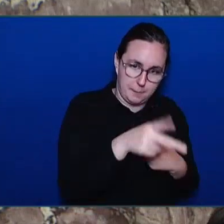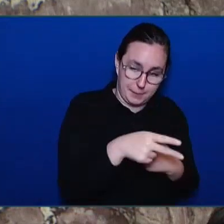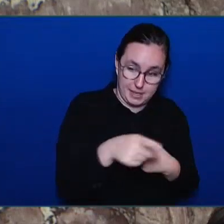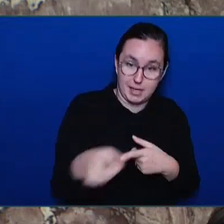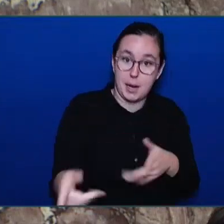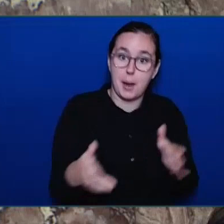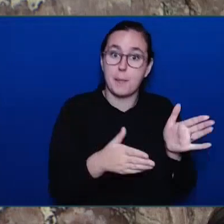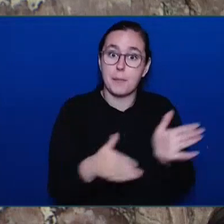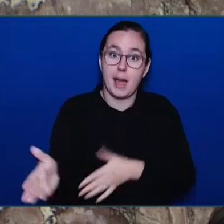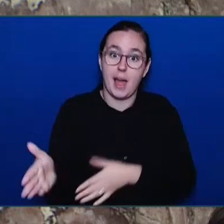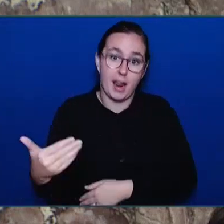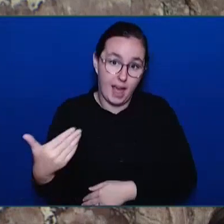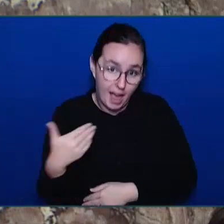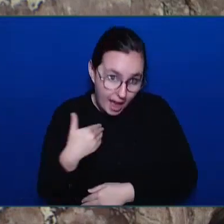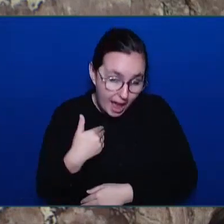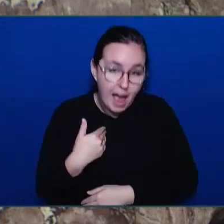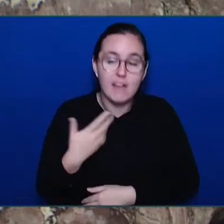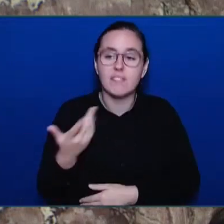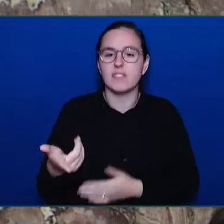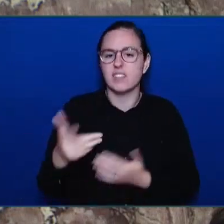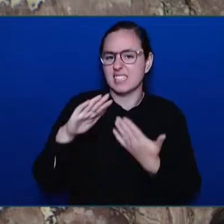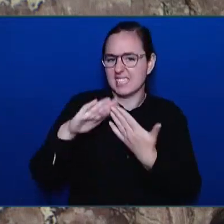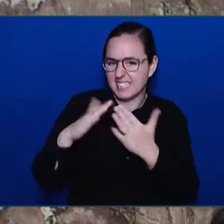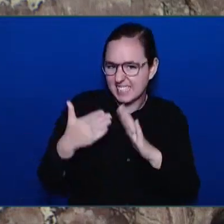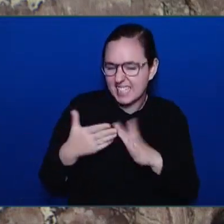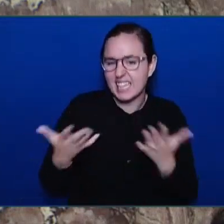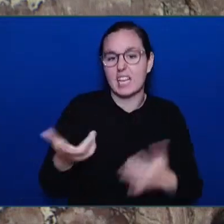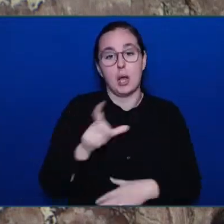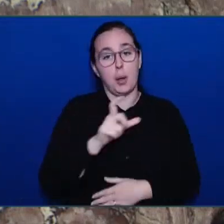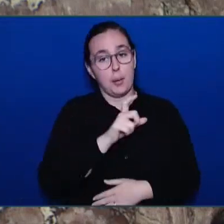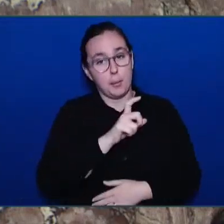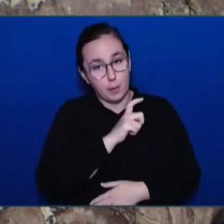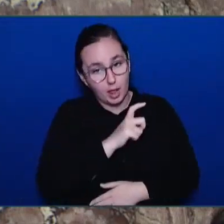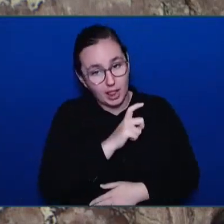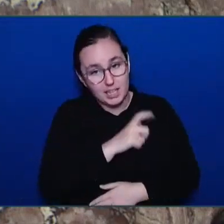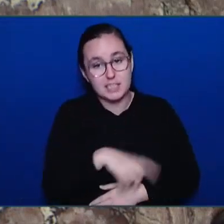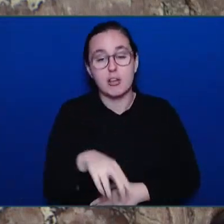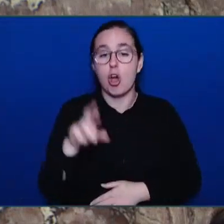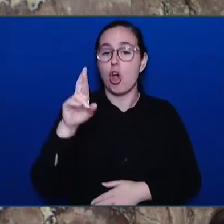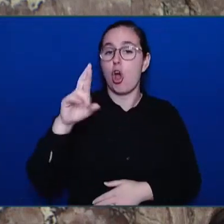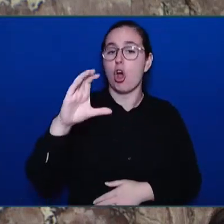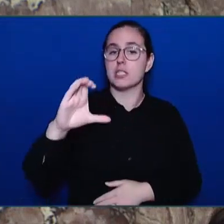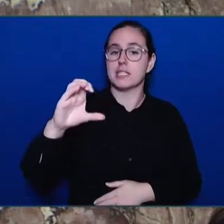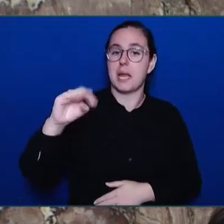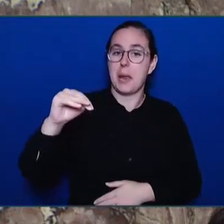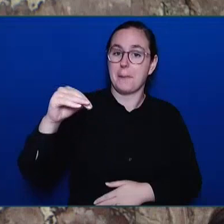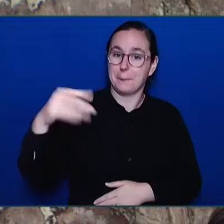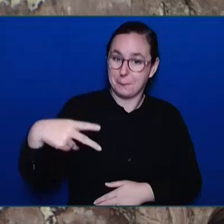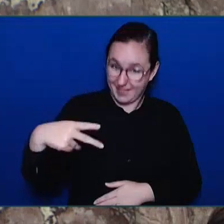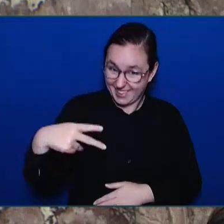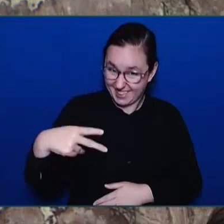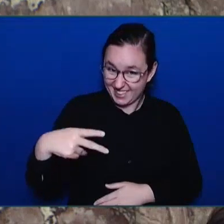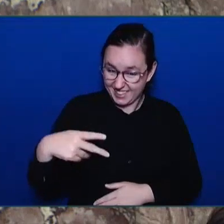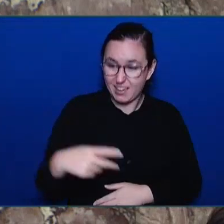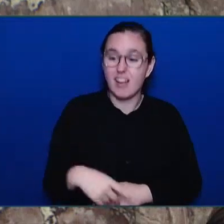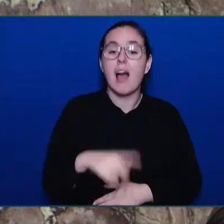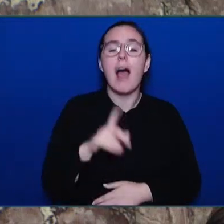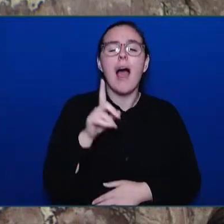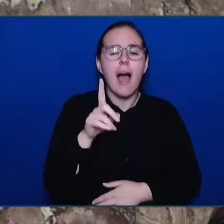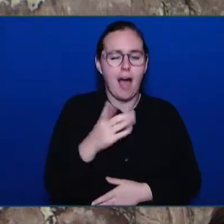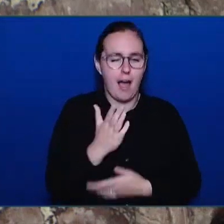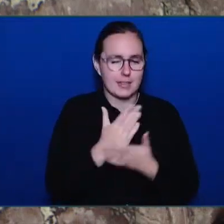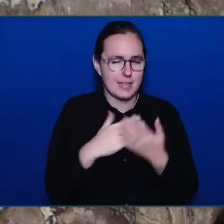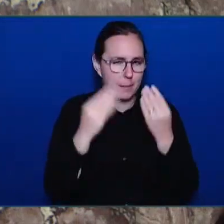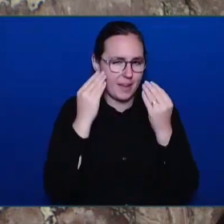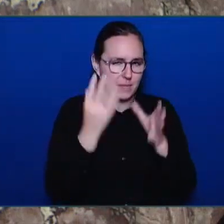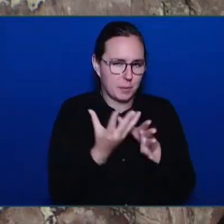gaps and information missing that were identified. We went back to them. My staff have been working closely with Surrey and the